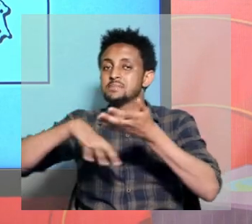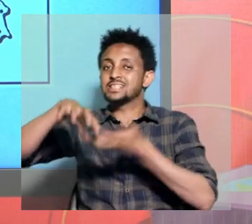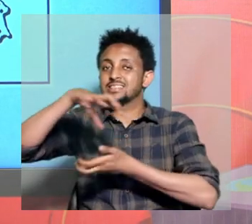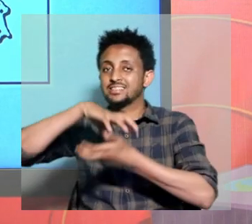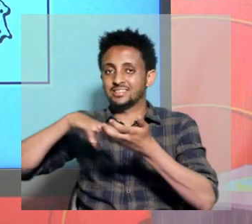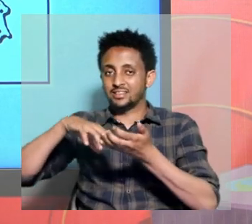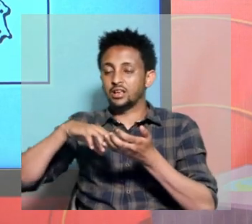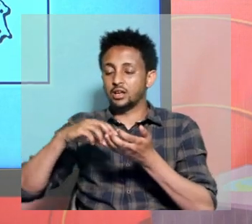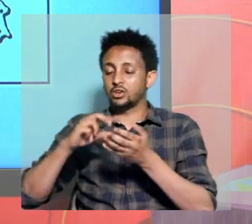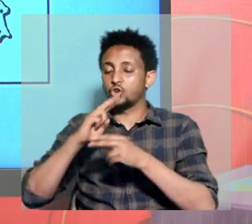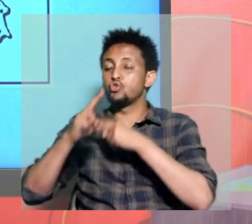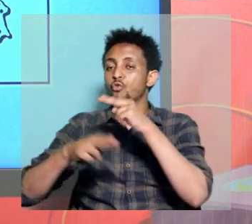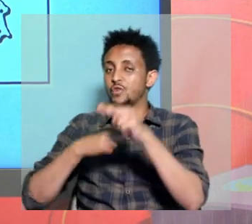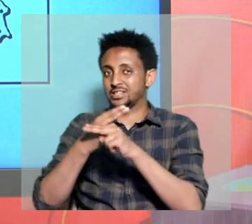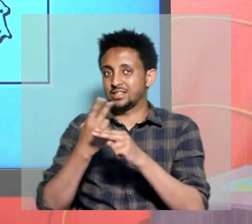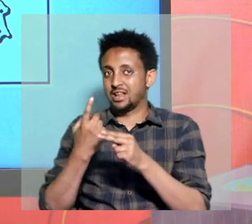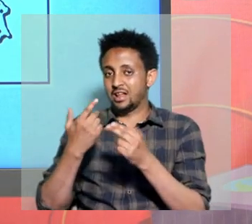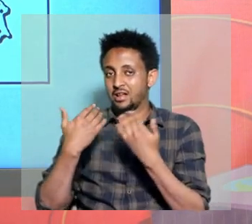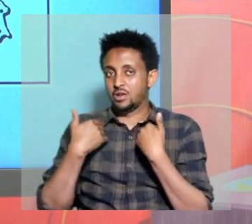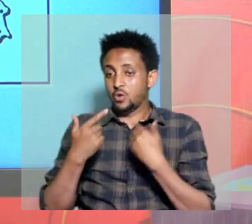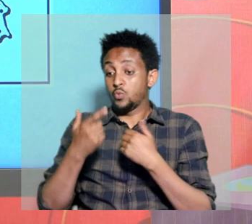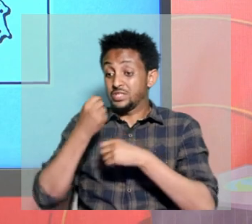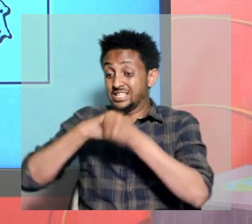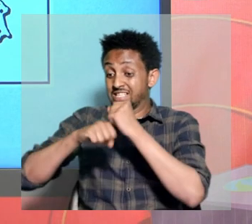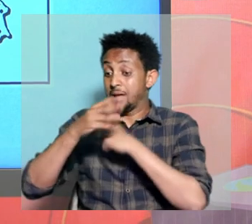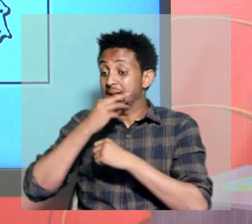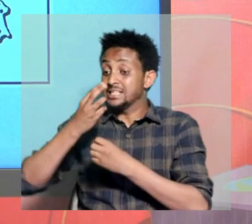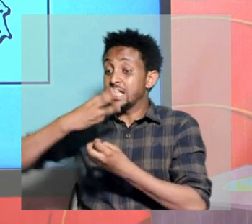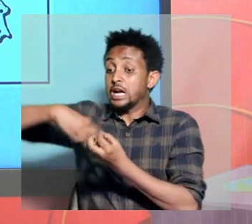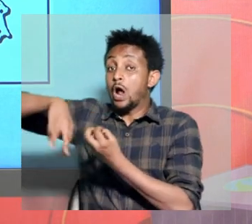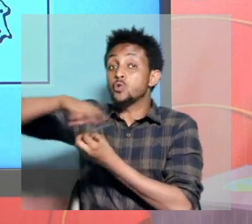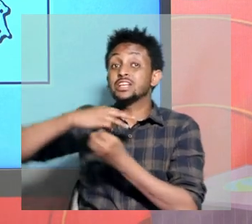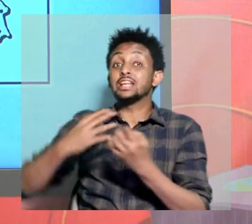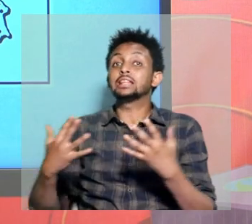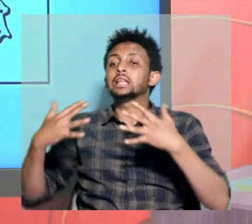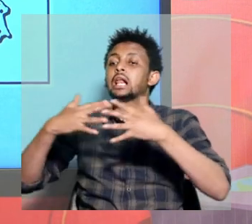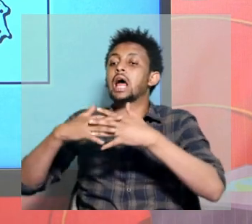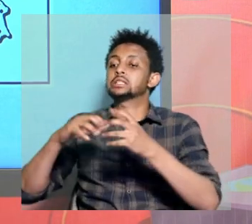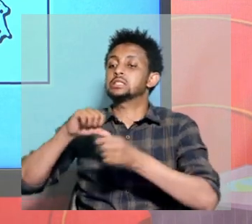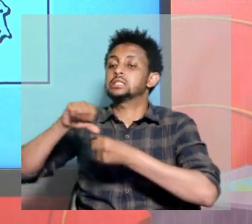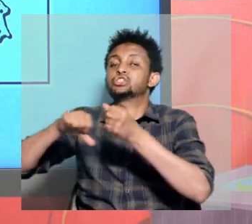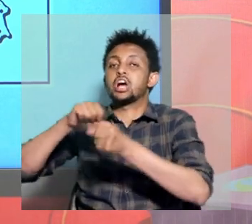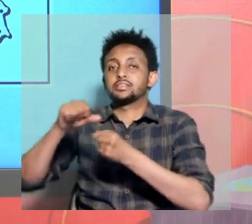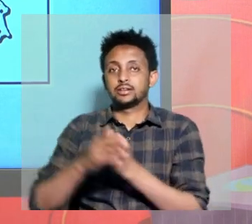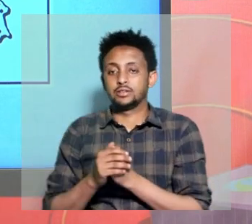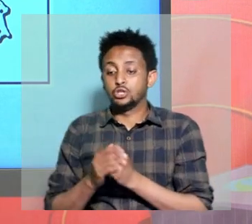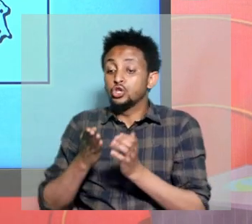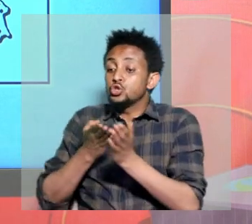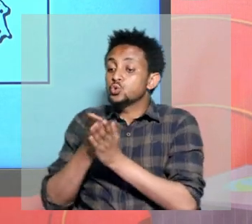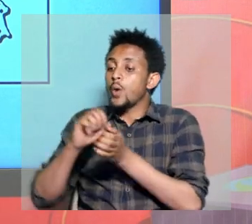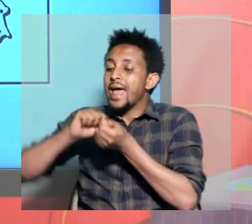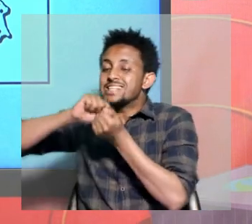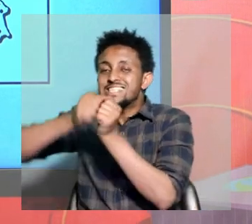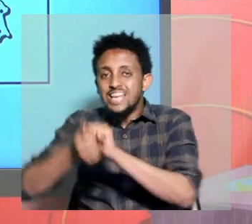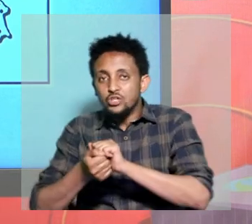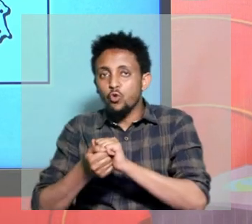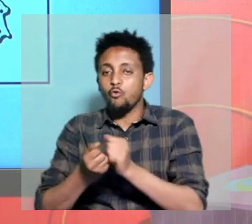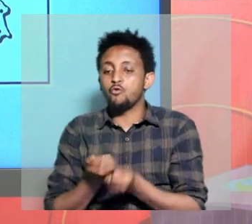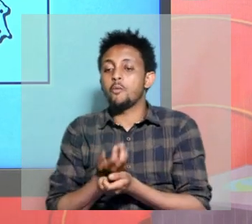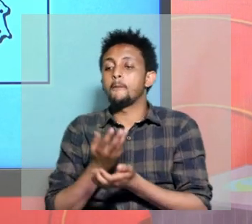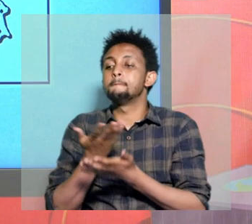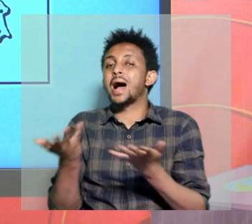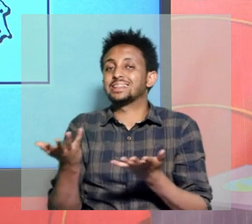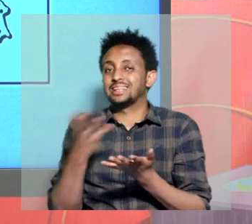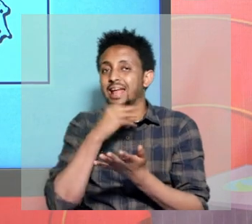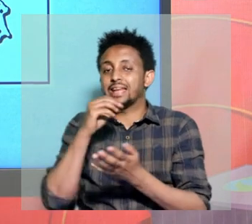universe as a whole. So system and surrounding can interact to each other through the exchange of matter